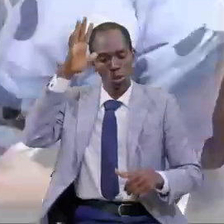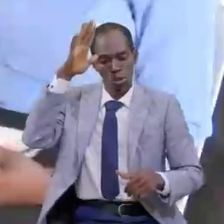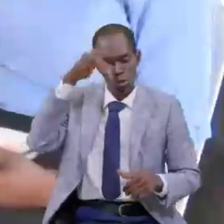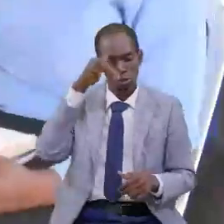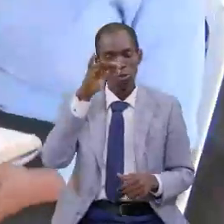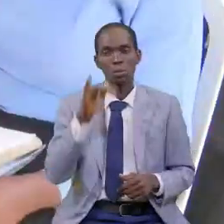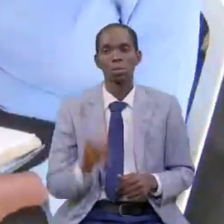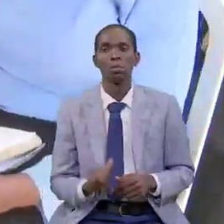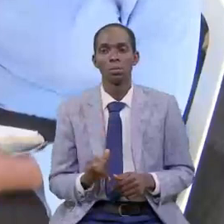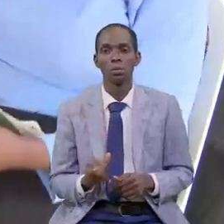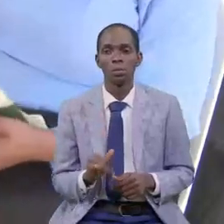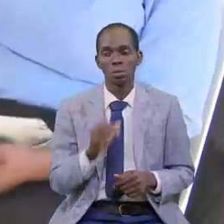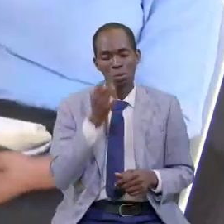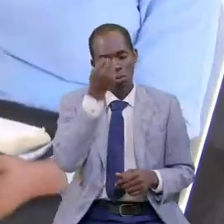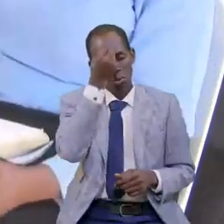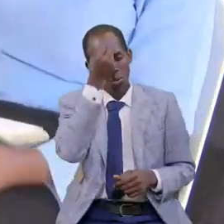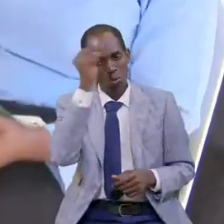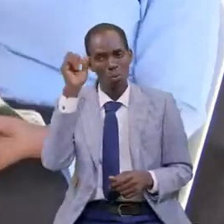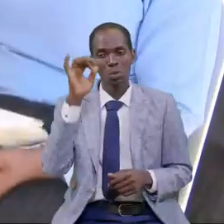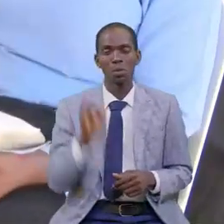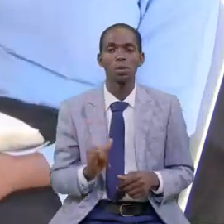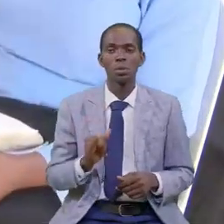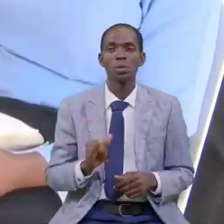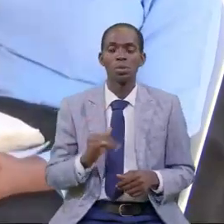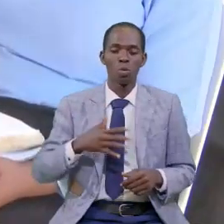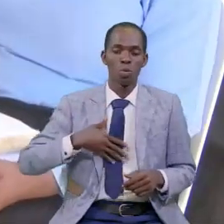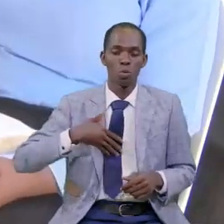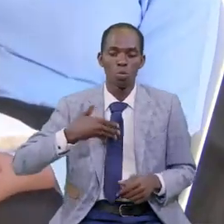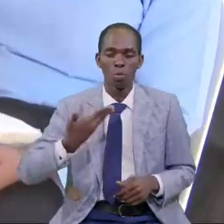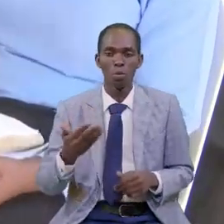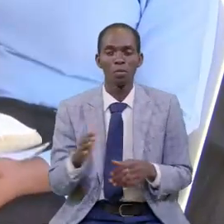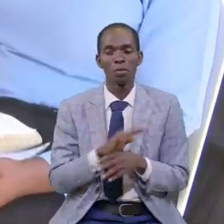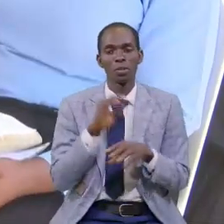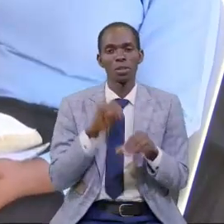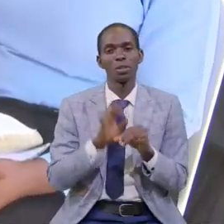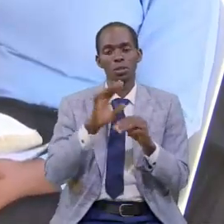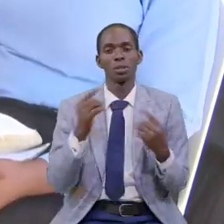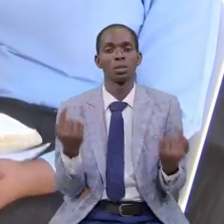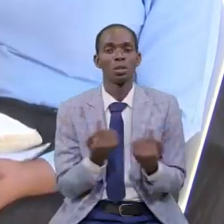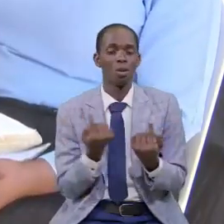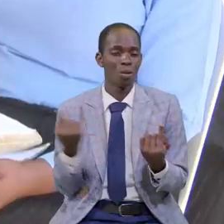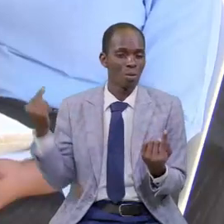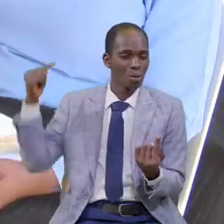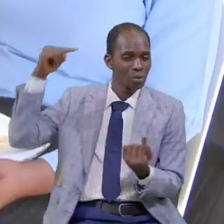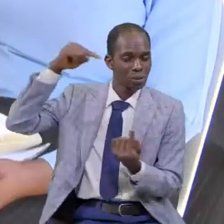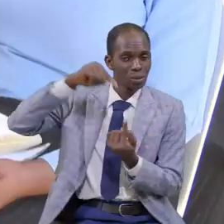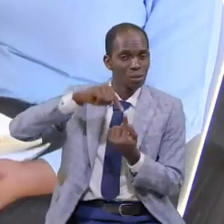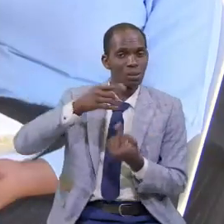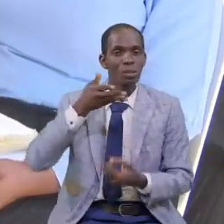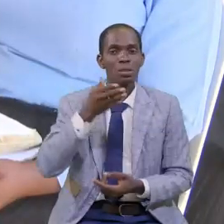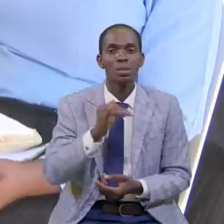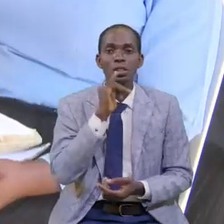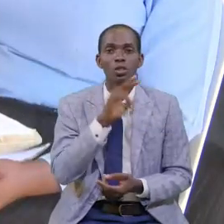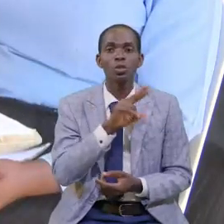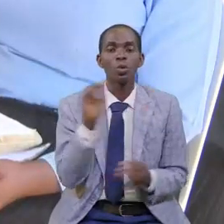rebellious, willful in sin until there is no remedy. I